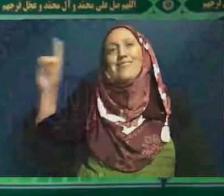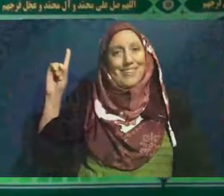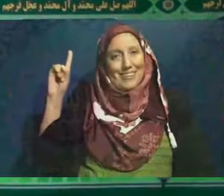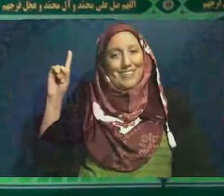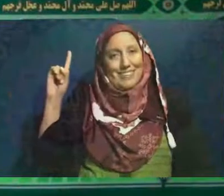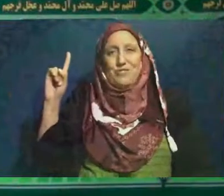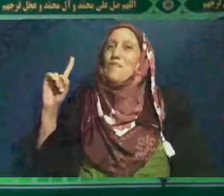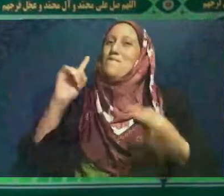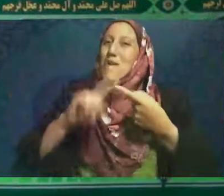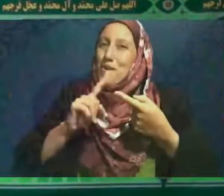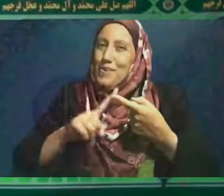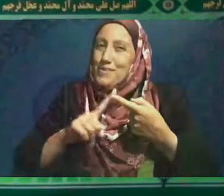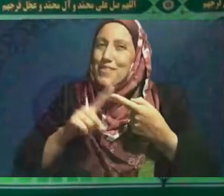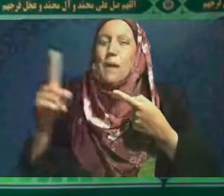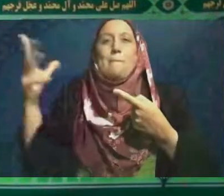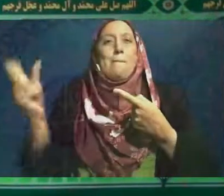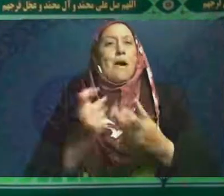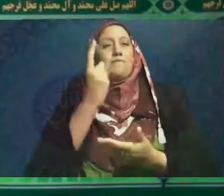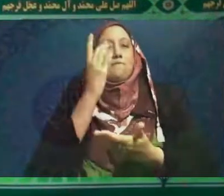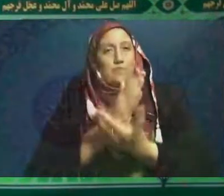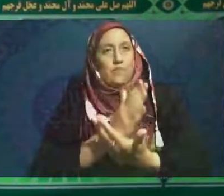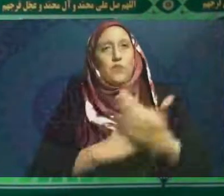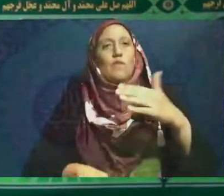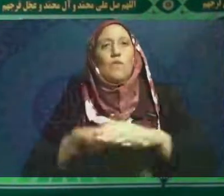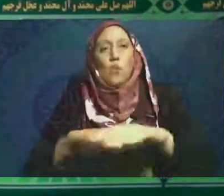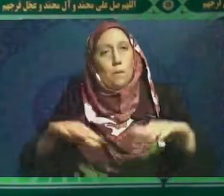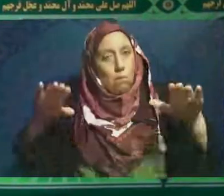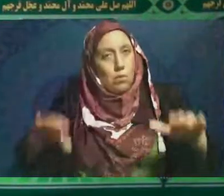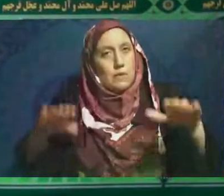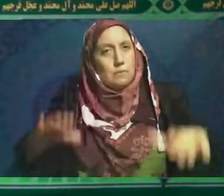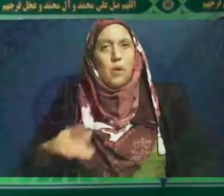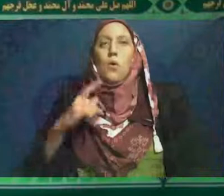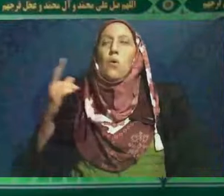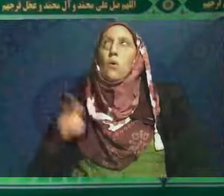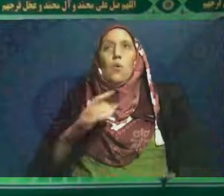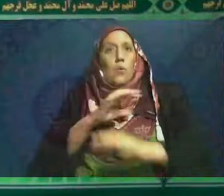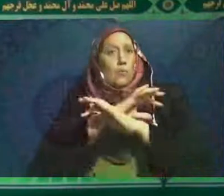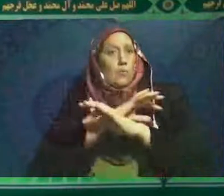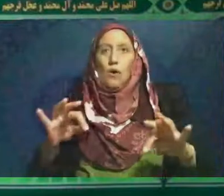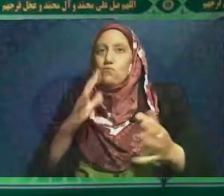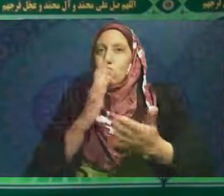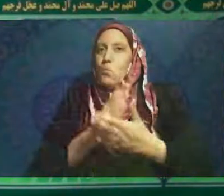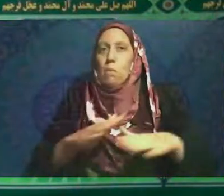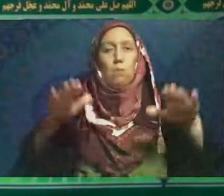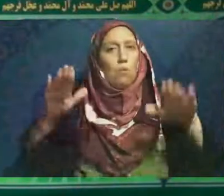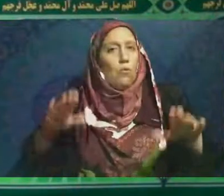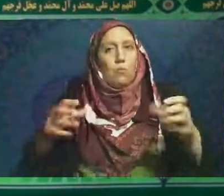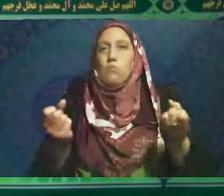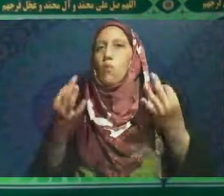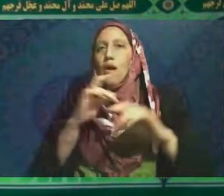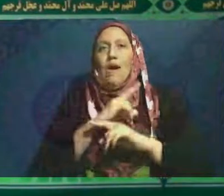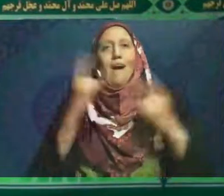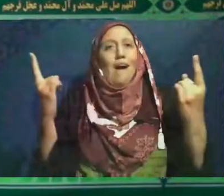These believers have no power of intercession and shafa'ah. Second, Quran also says that they must